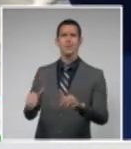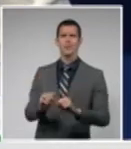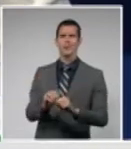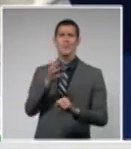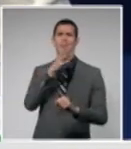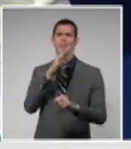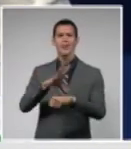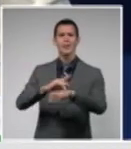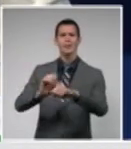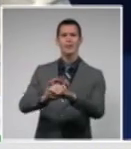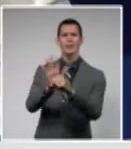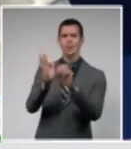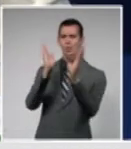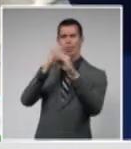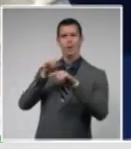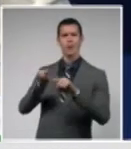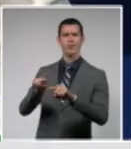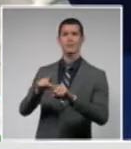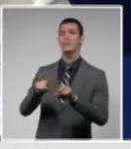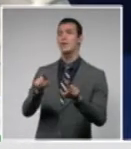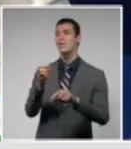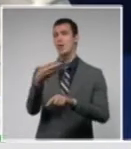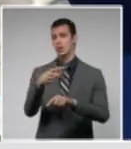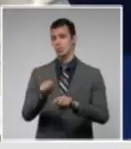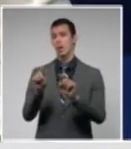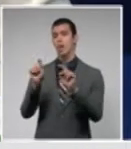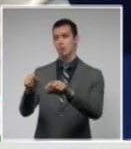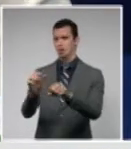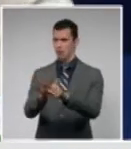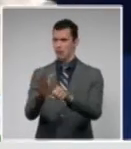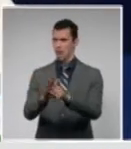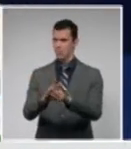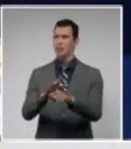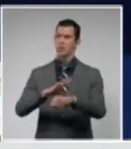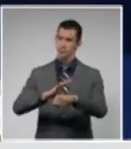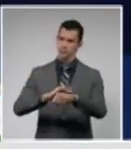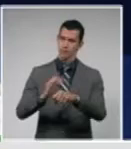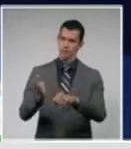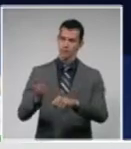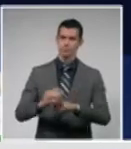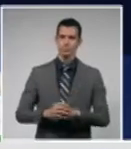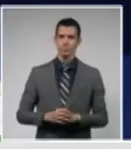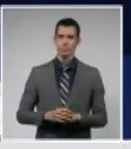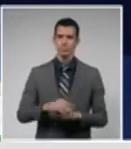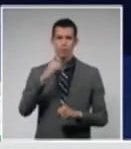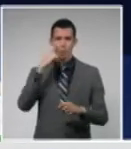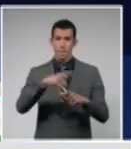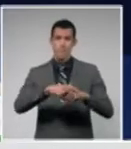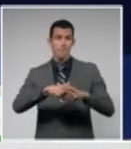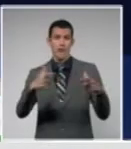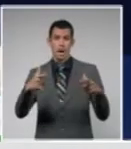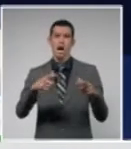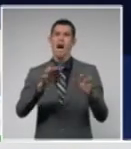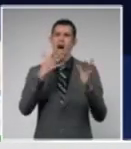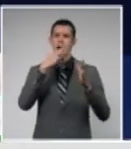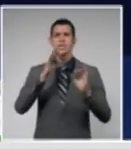Meanwhile, 36 people to have tested positive for the virus yesterday are between 20 and 39 years of